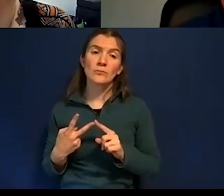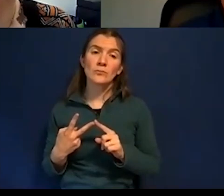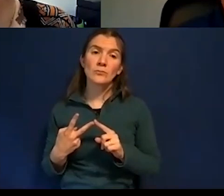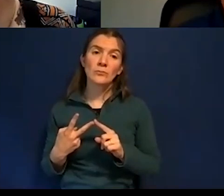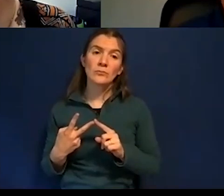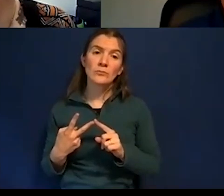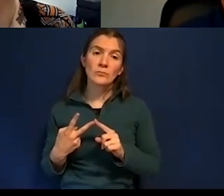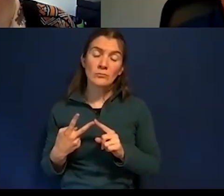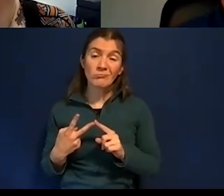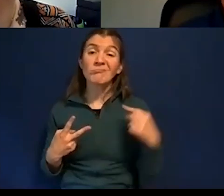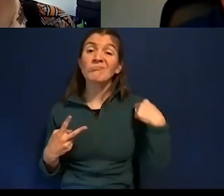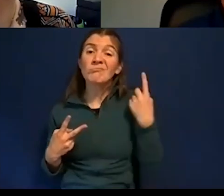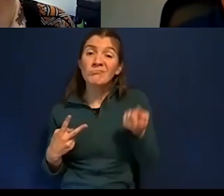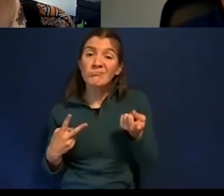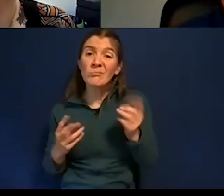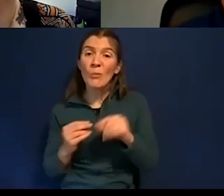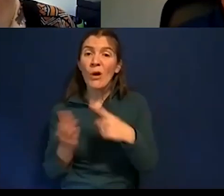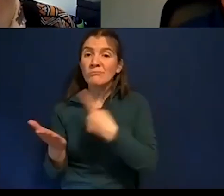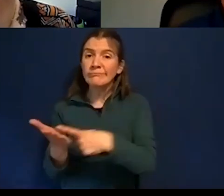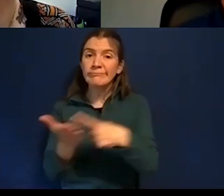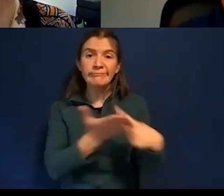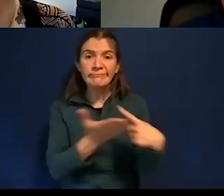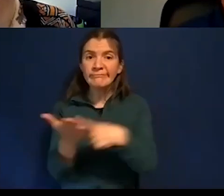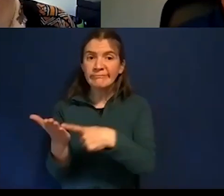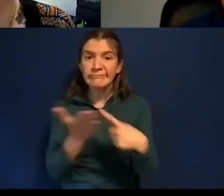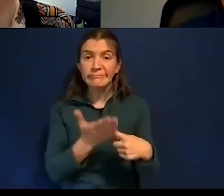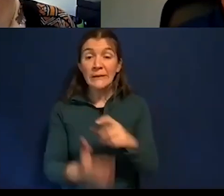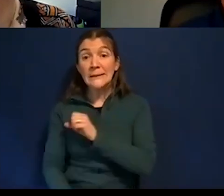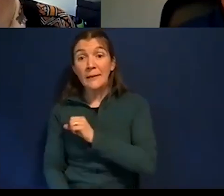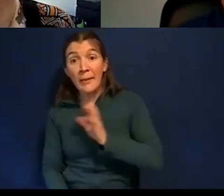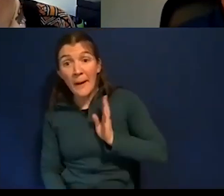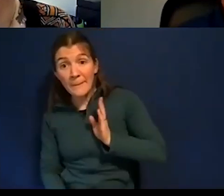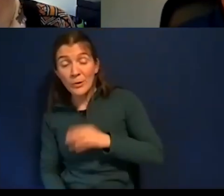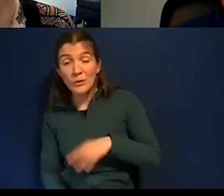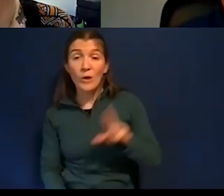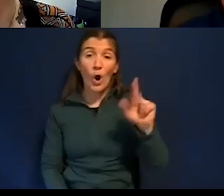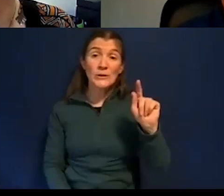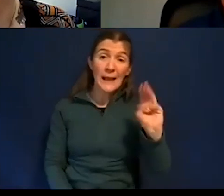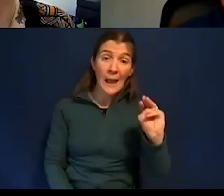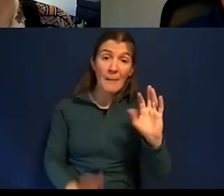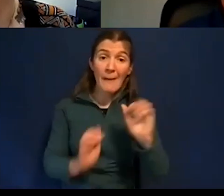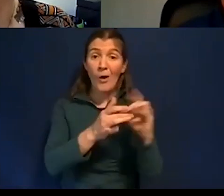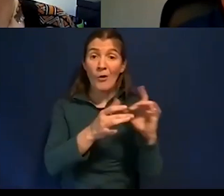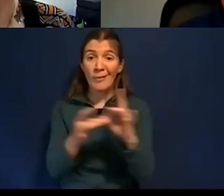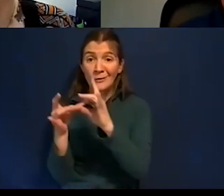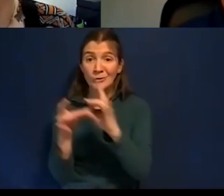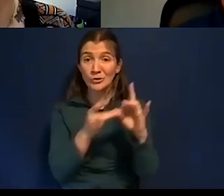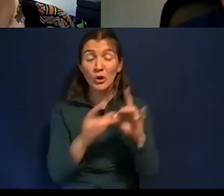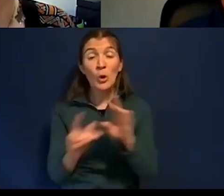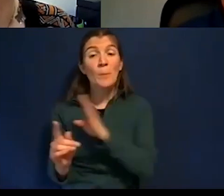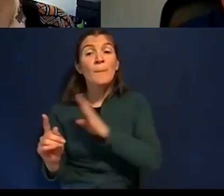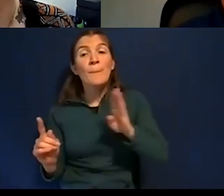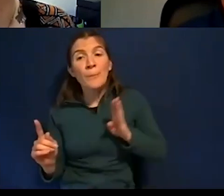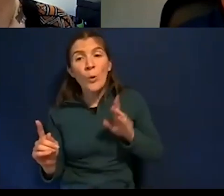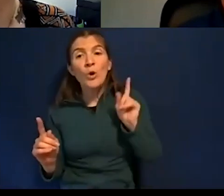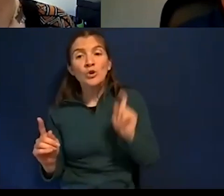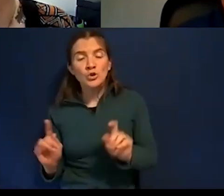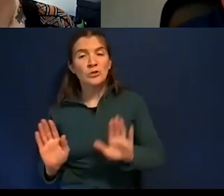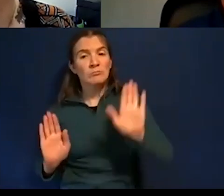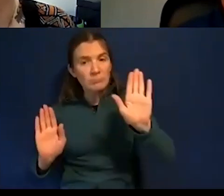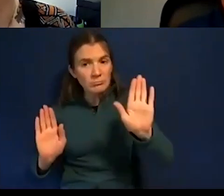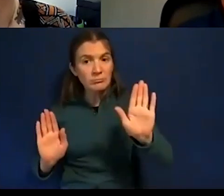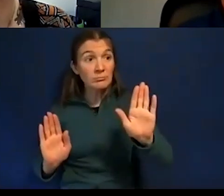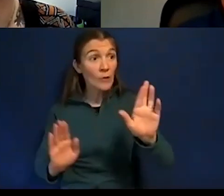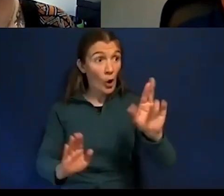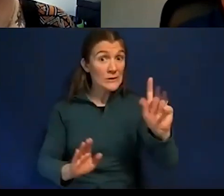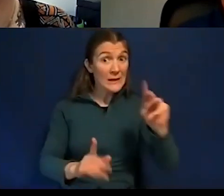a lot of talk about relations between the Select Board and RTM. And the board should ensure that this action of